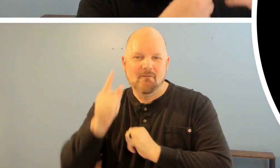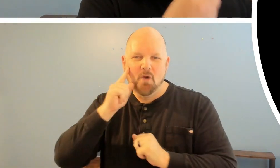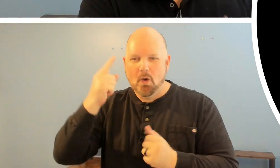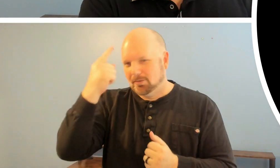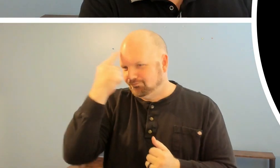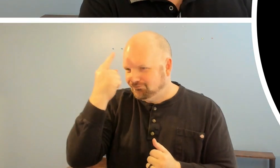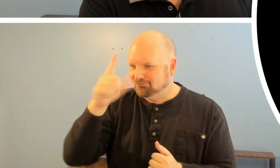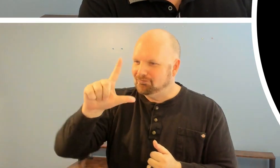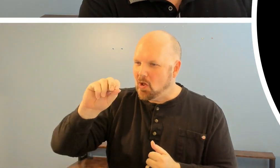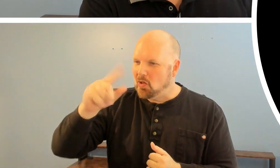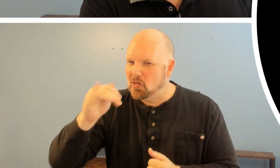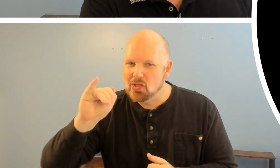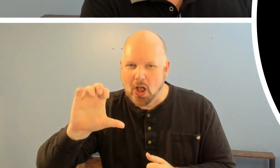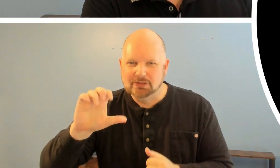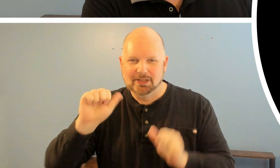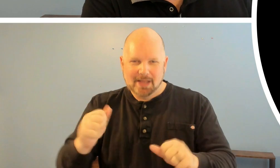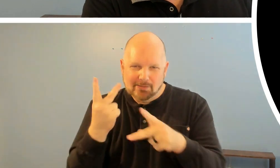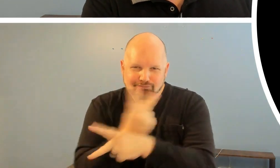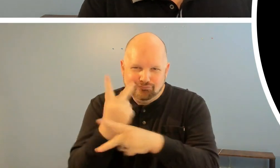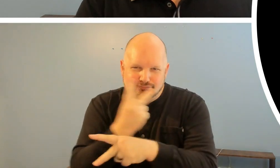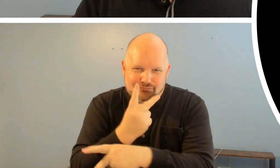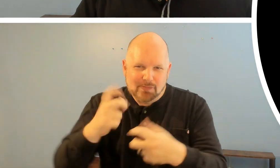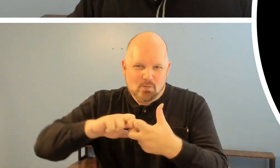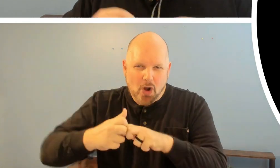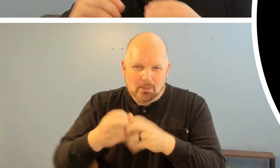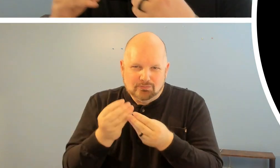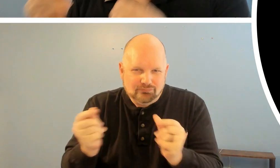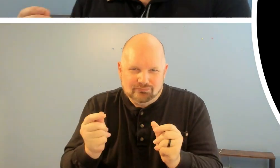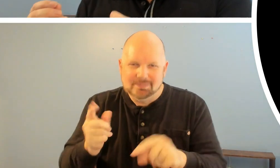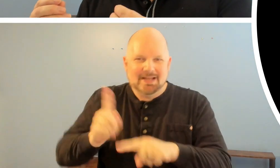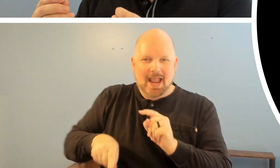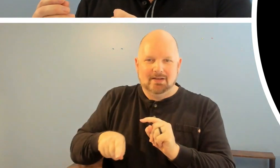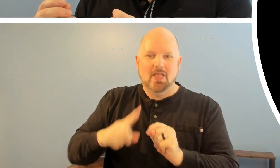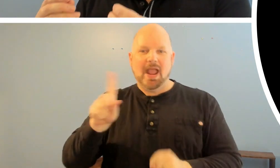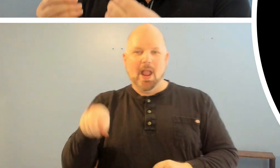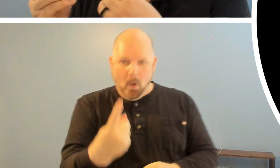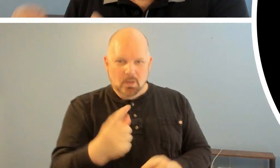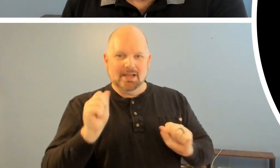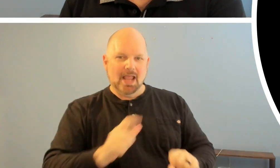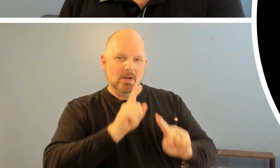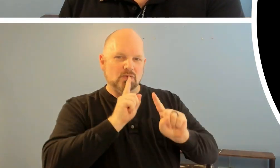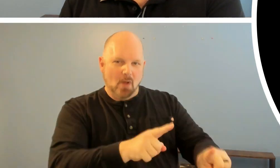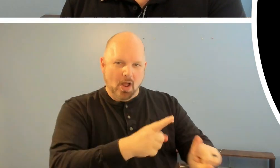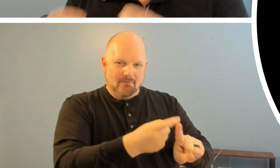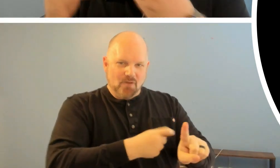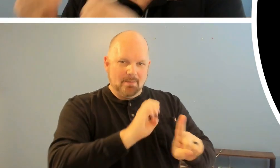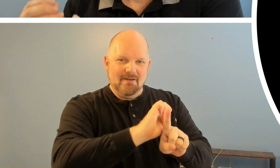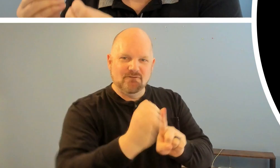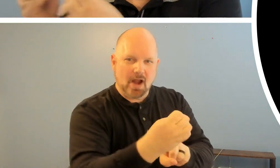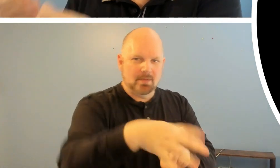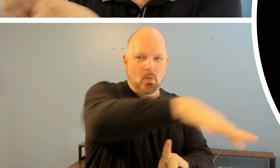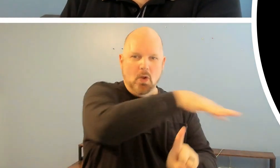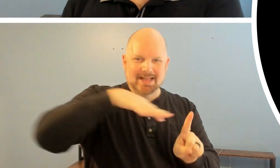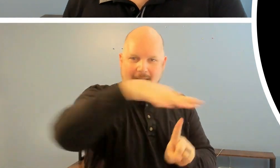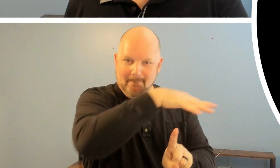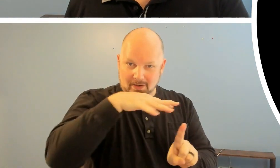reasonable and work out complicated problems like humans can. They respond to things from their environment, so they have